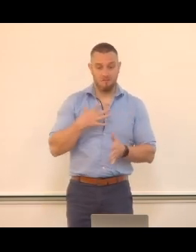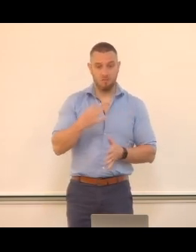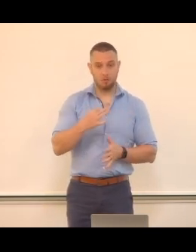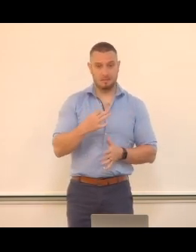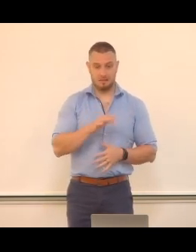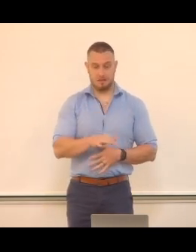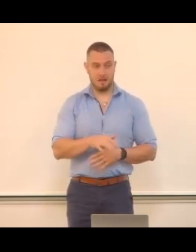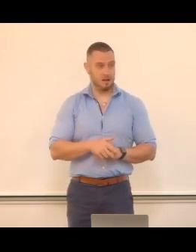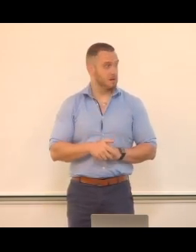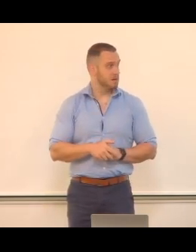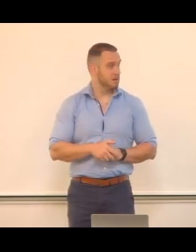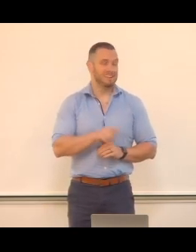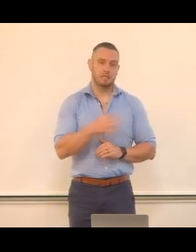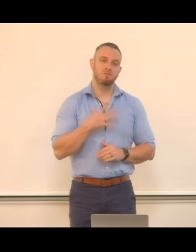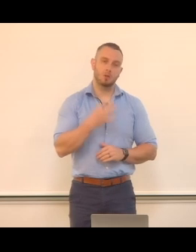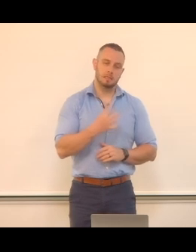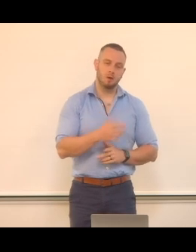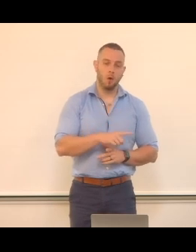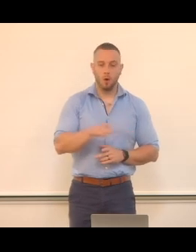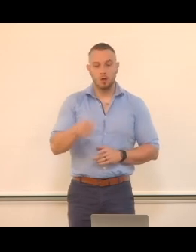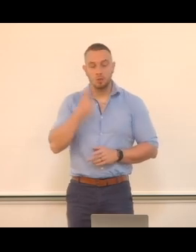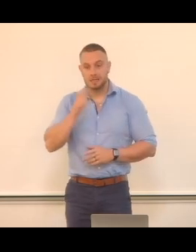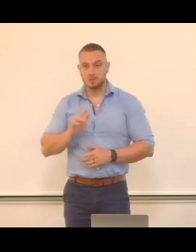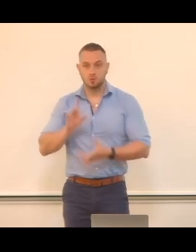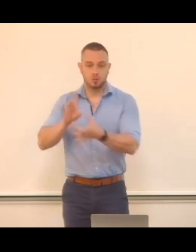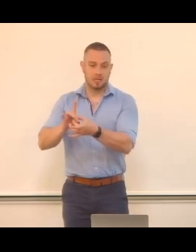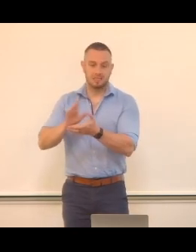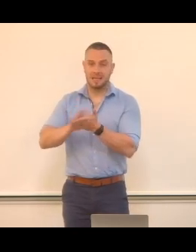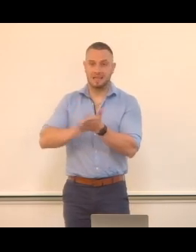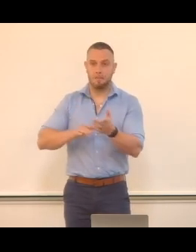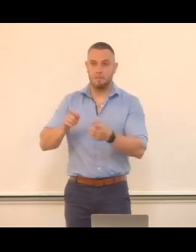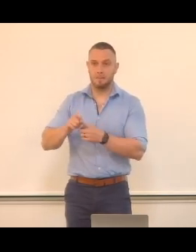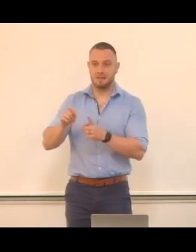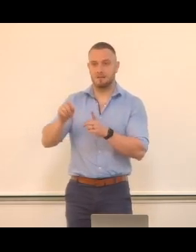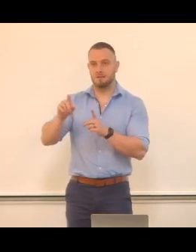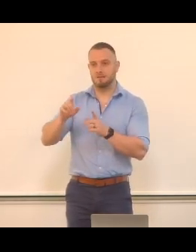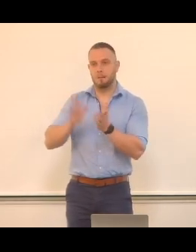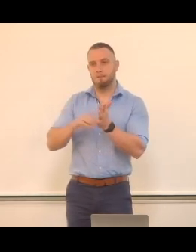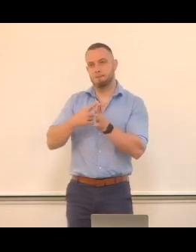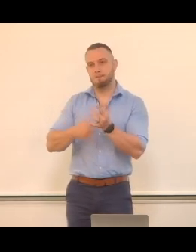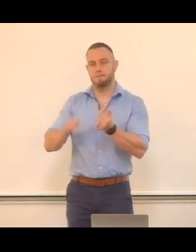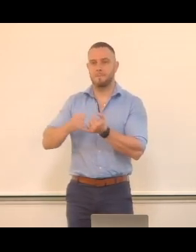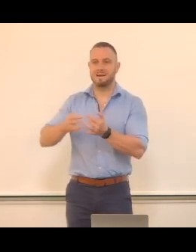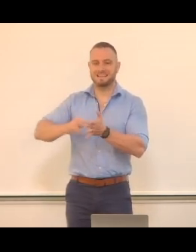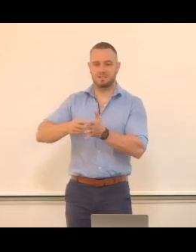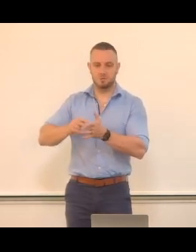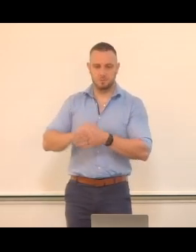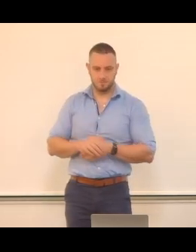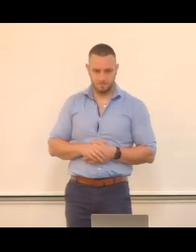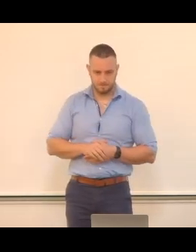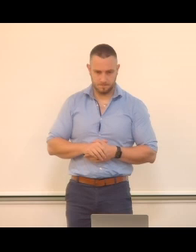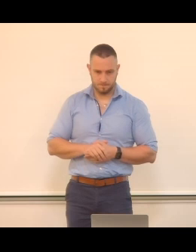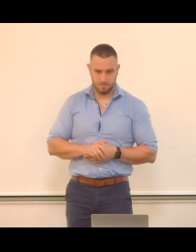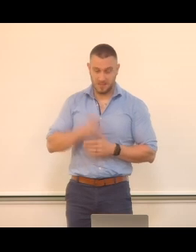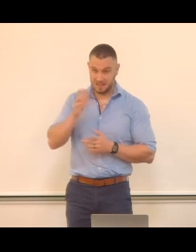member there. That's volunteer-based, or you can contact HMP, MarsInstitute.org, and